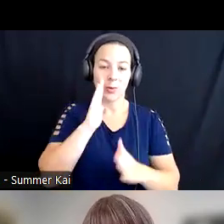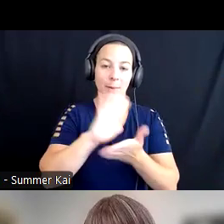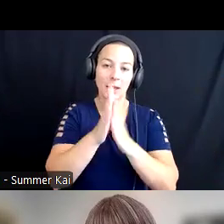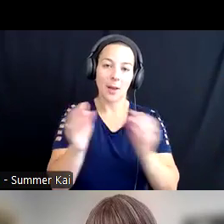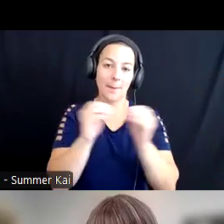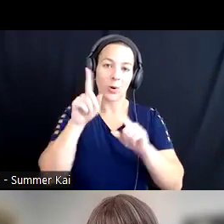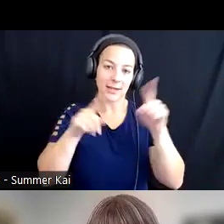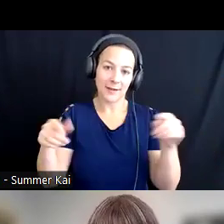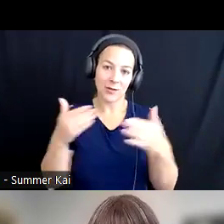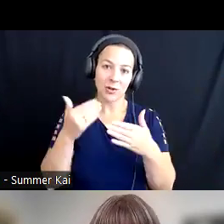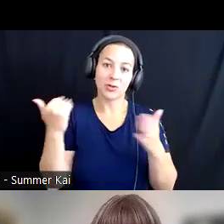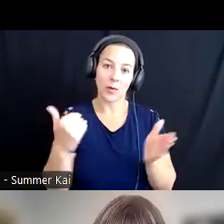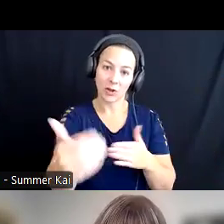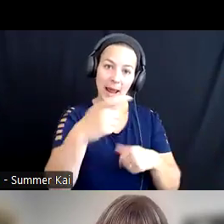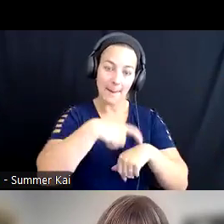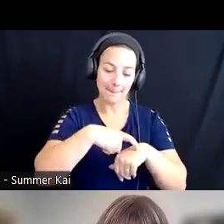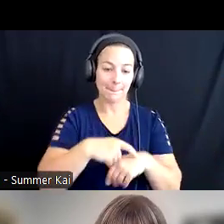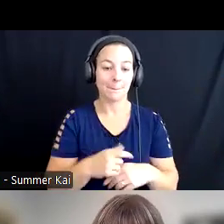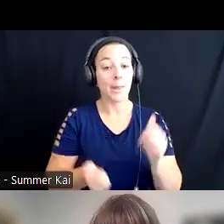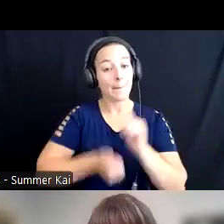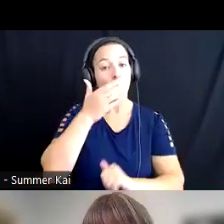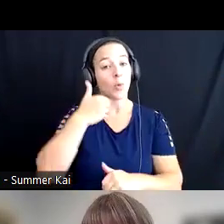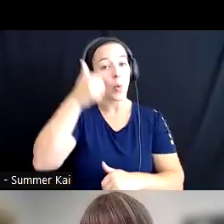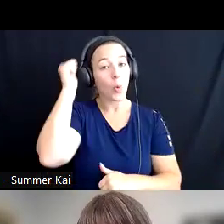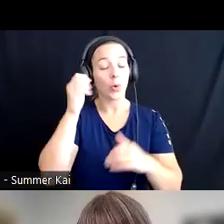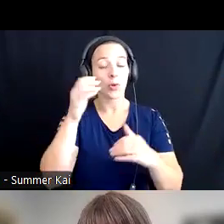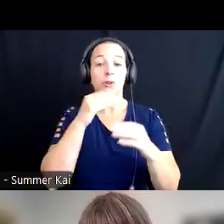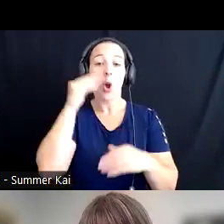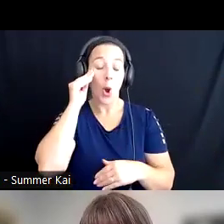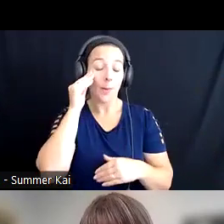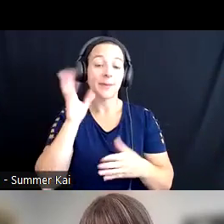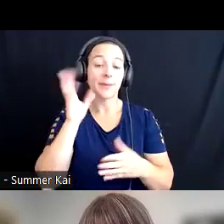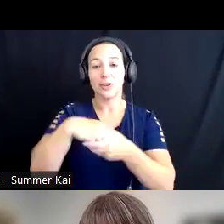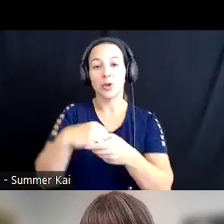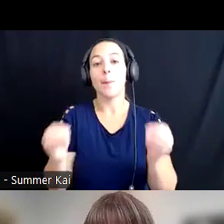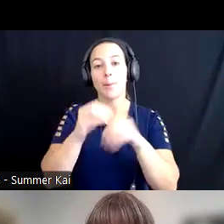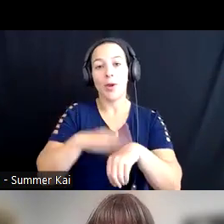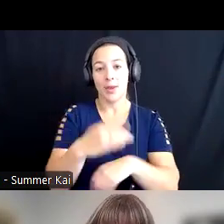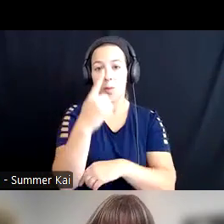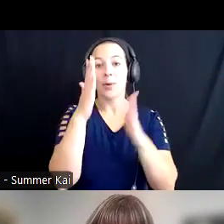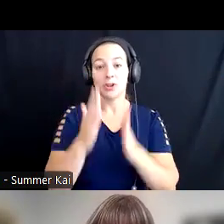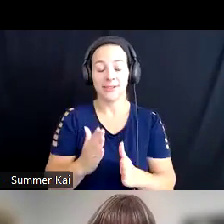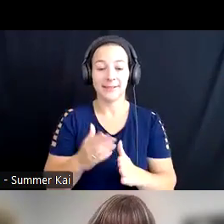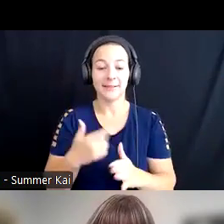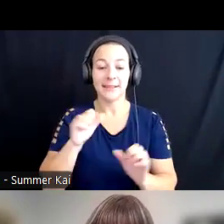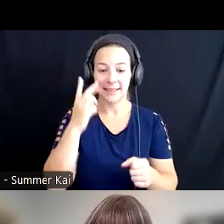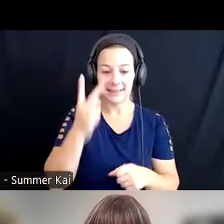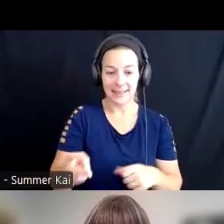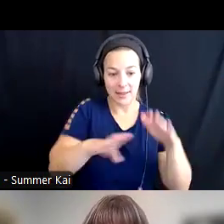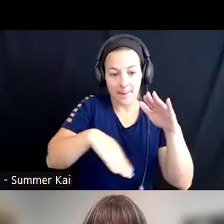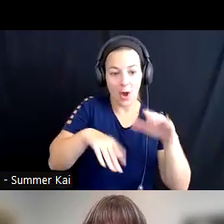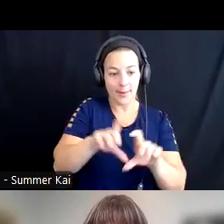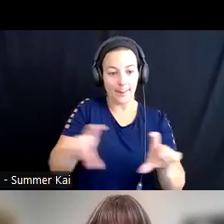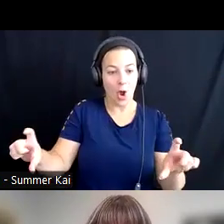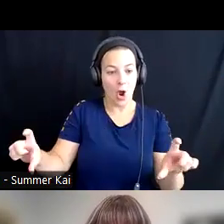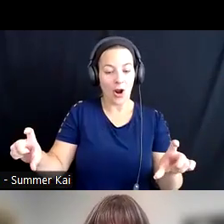In terms of household composition, most older households include more than one person. You can see that that bottom bar, this is